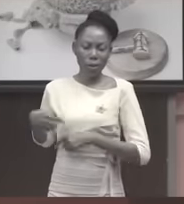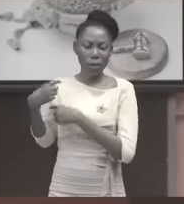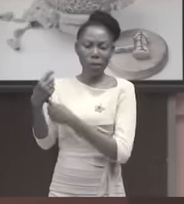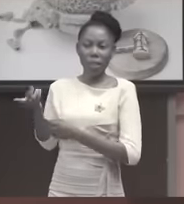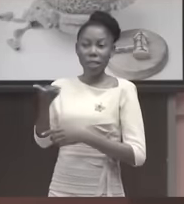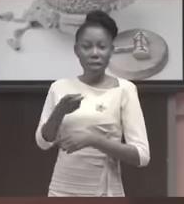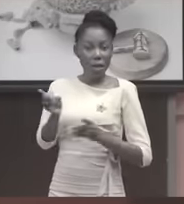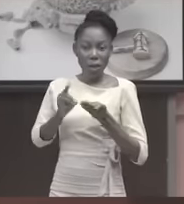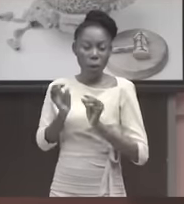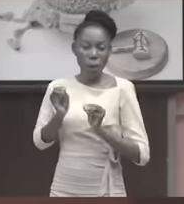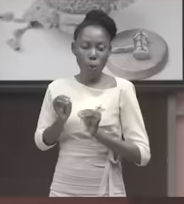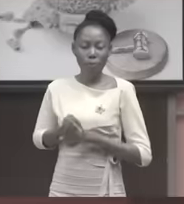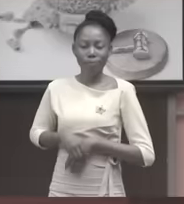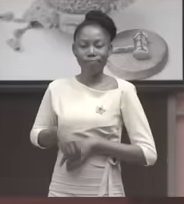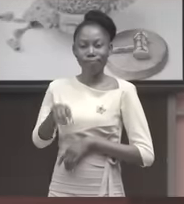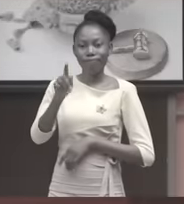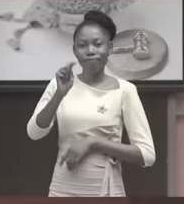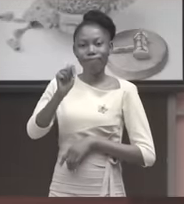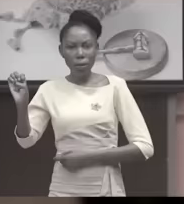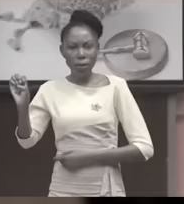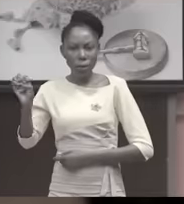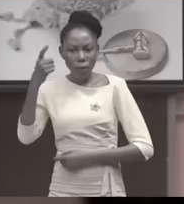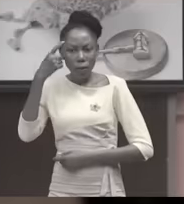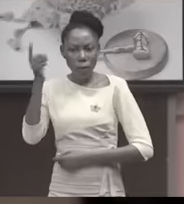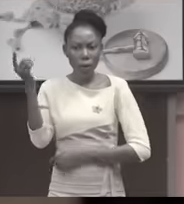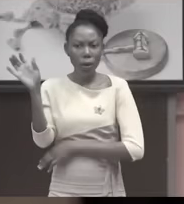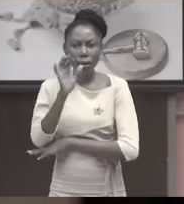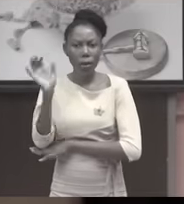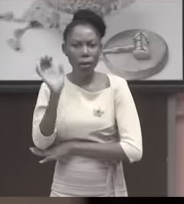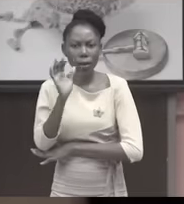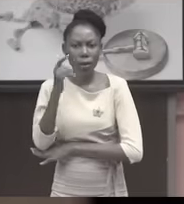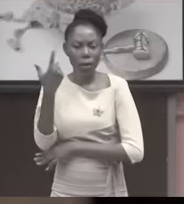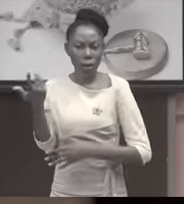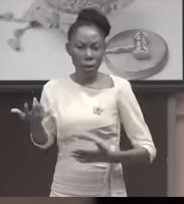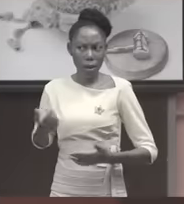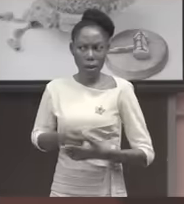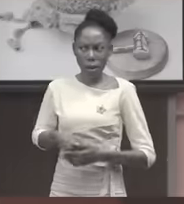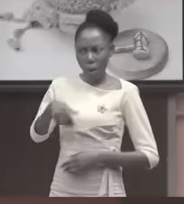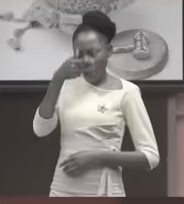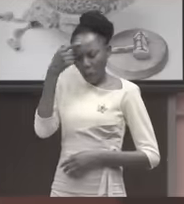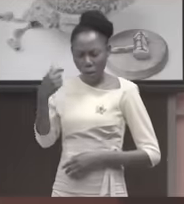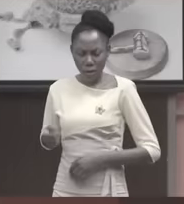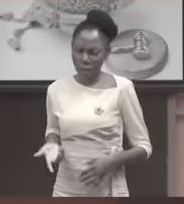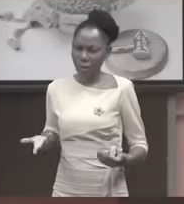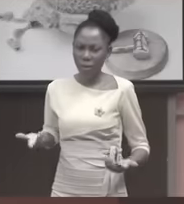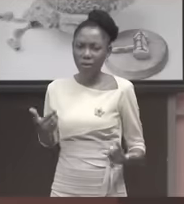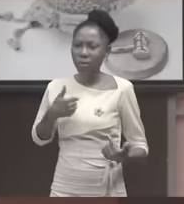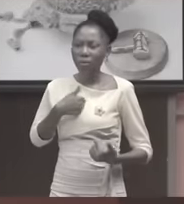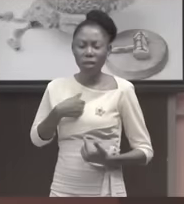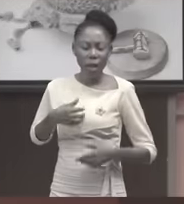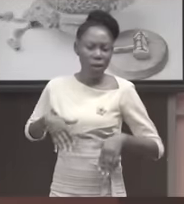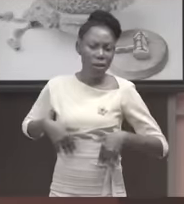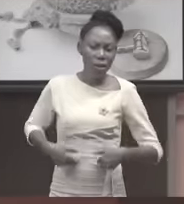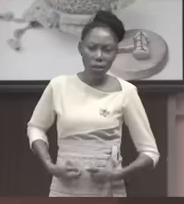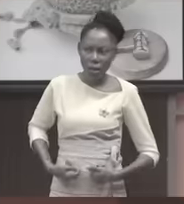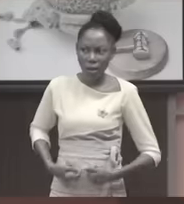I lost my business. I lost my finance. To be very honest with you, I'm completely exhausted. I am tired. It was a